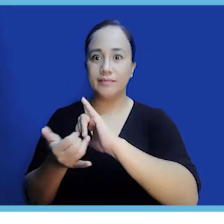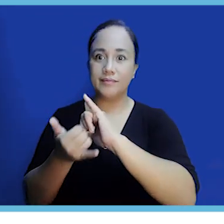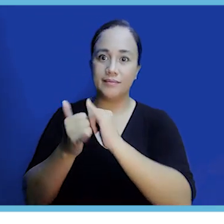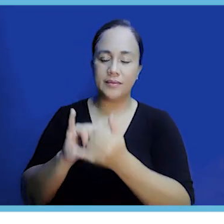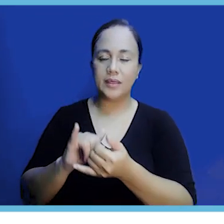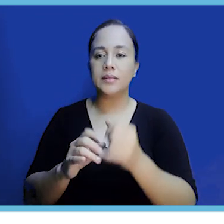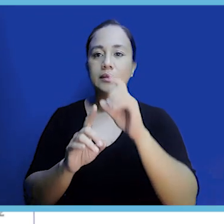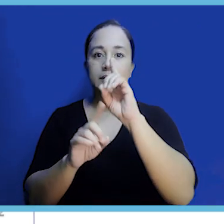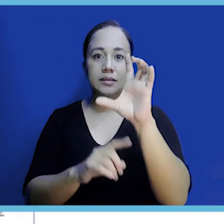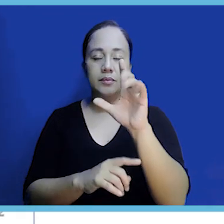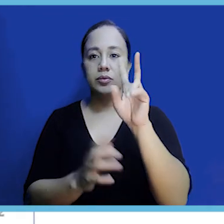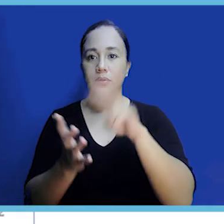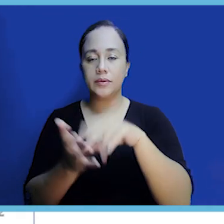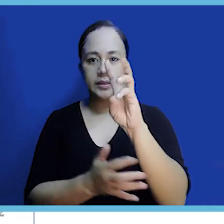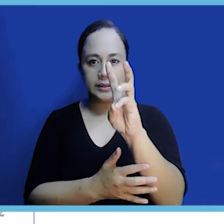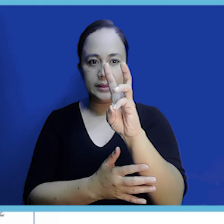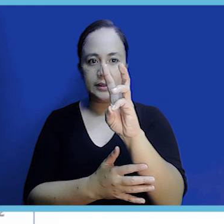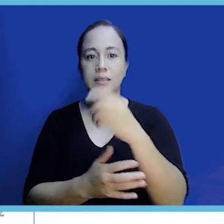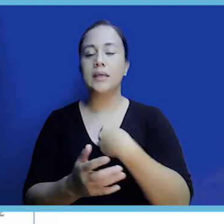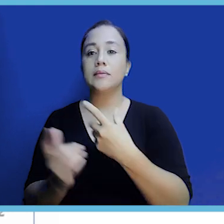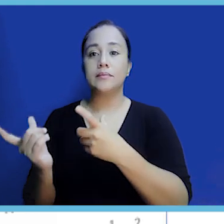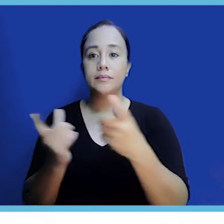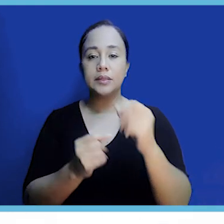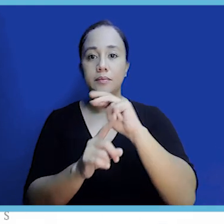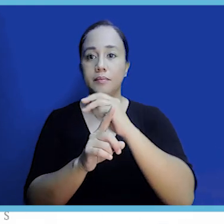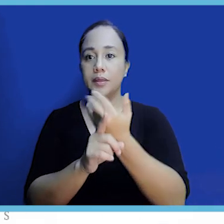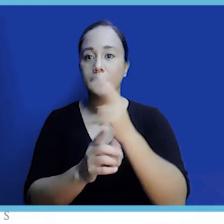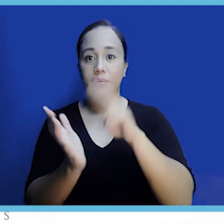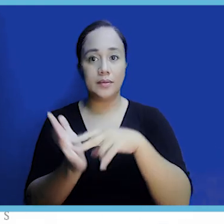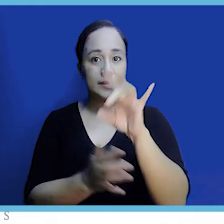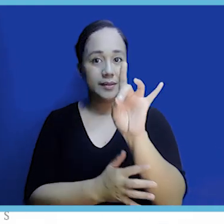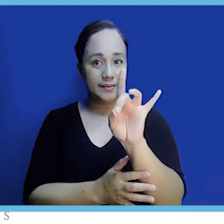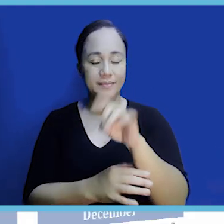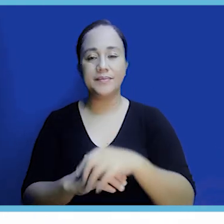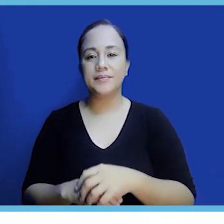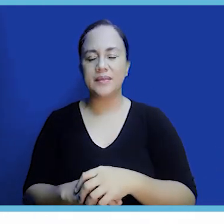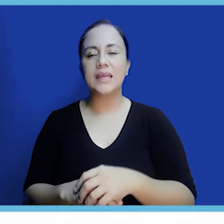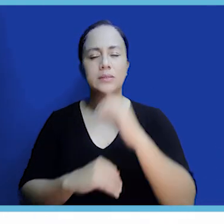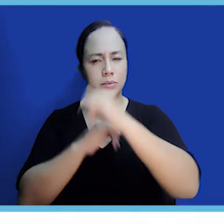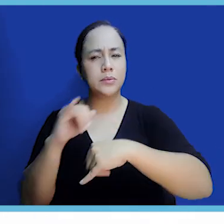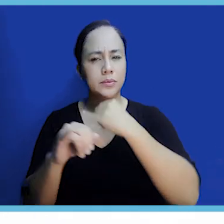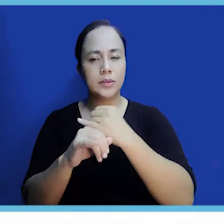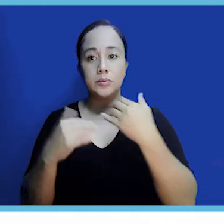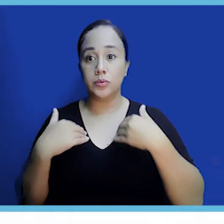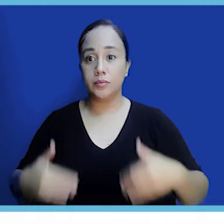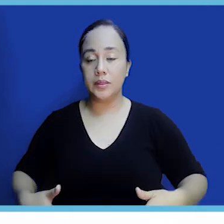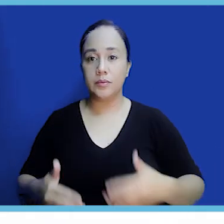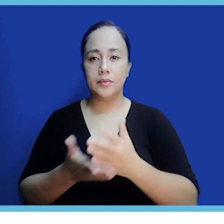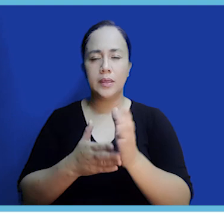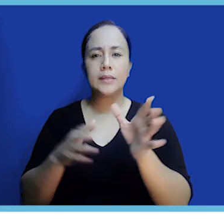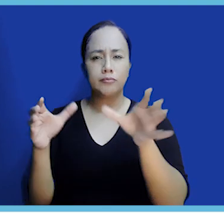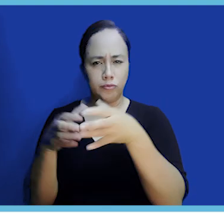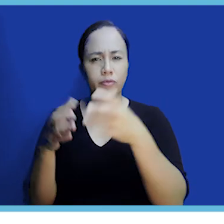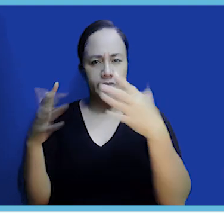was adopted in December 2006 and entry into force in May 2008. Although international human